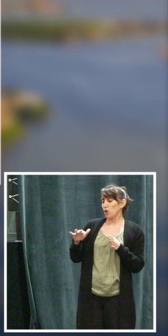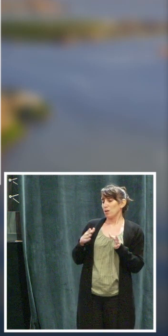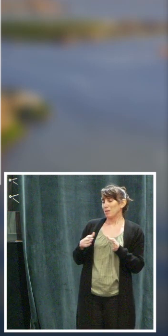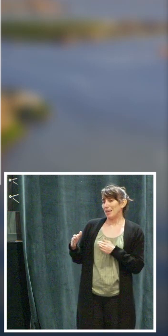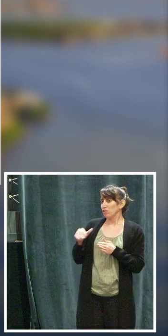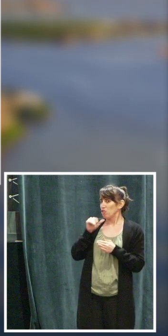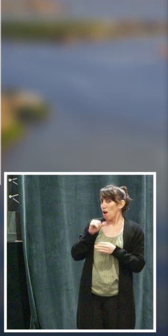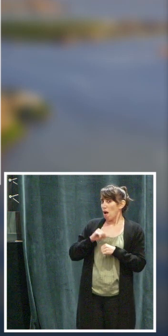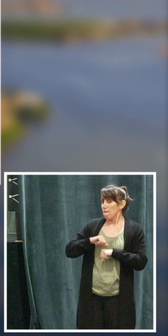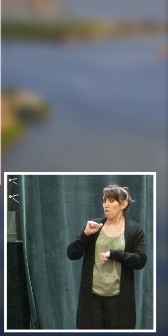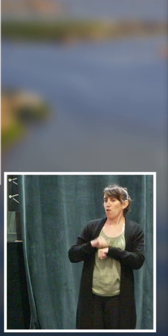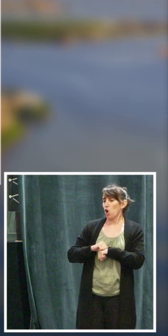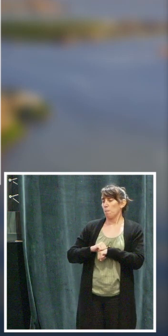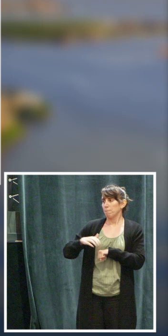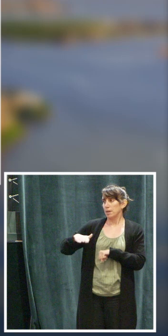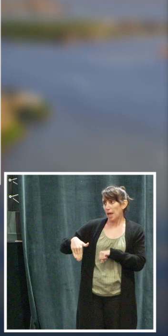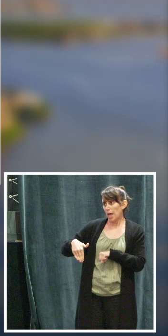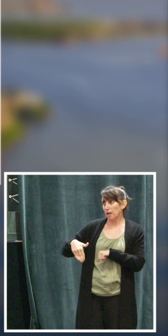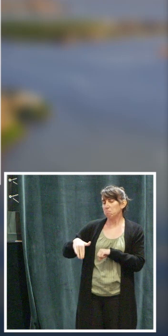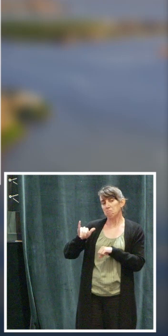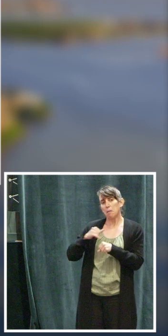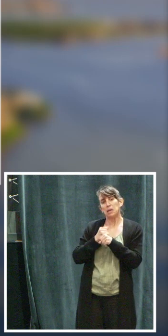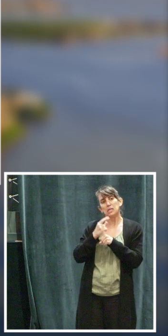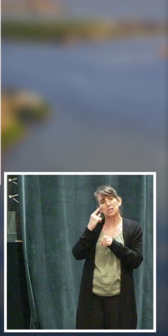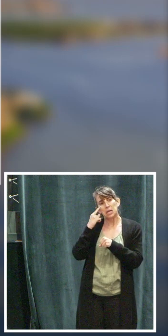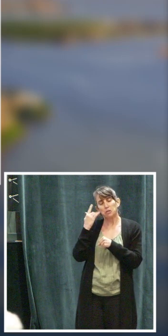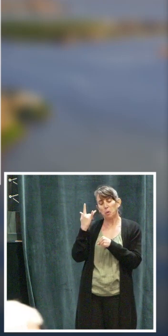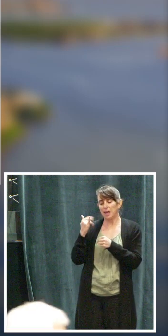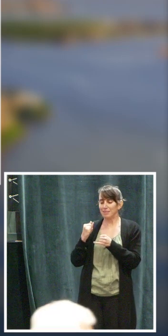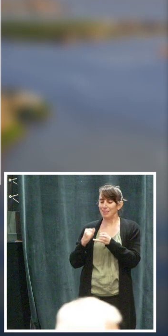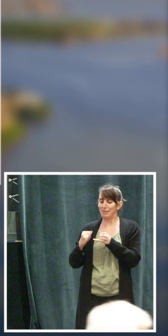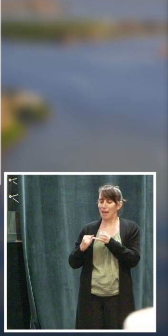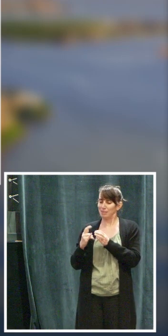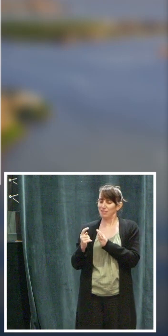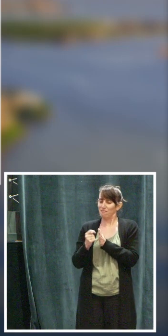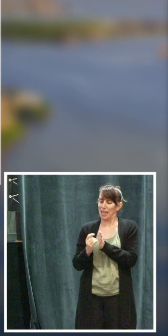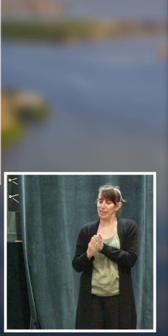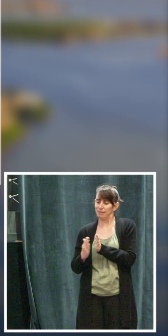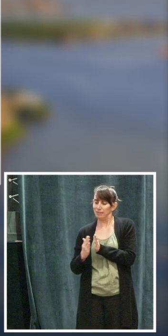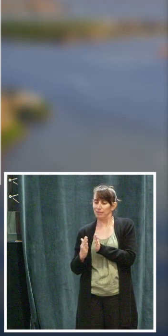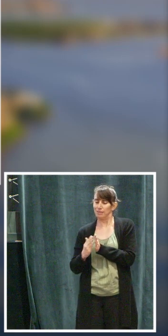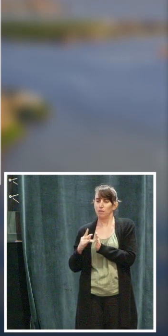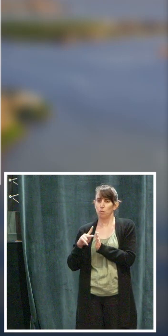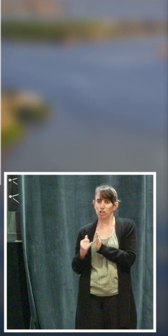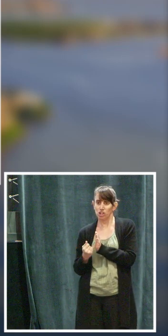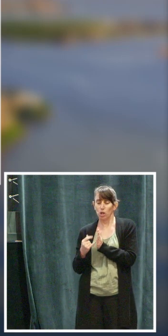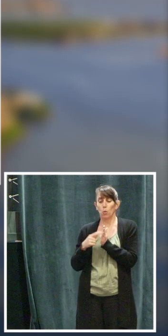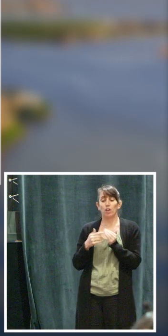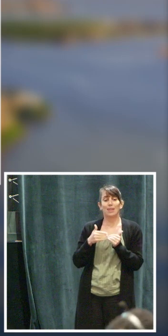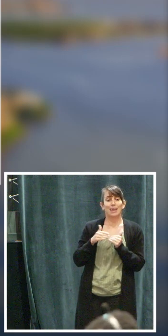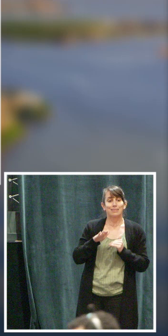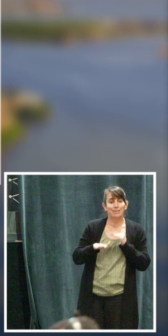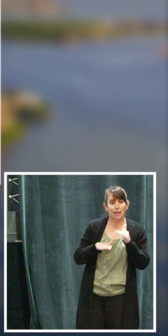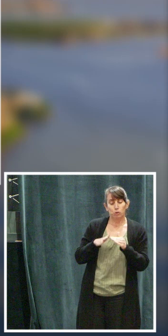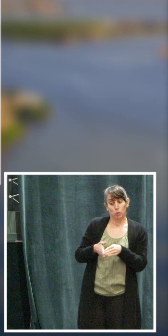point, which makes sense given it's the last phase of the project. What are the next steps to complete these designs, and when can the